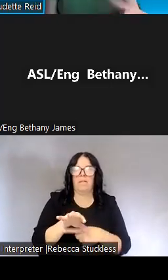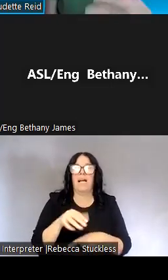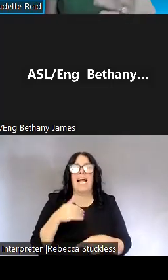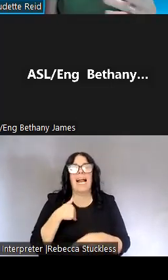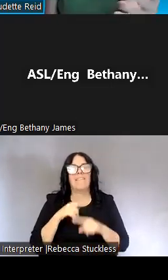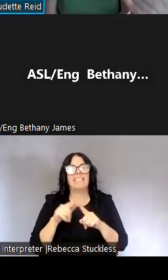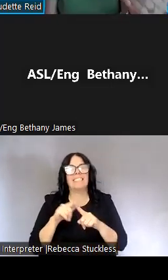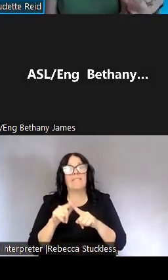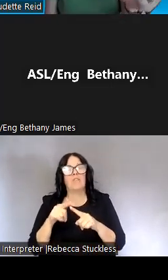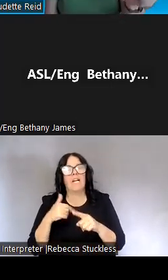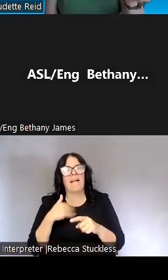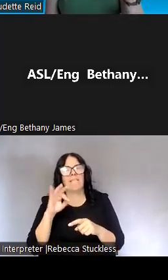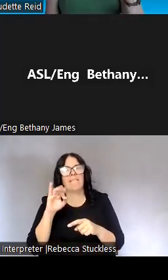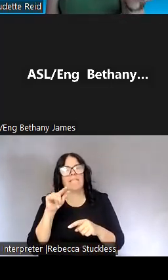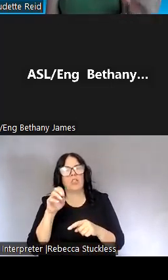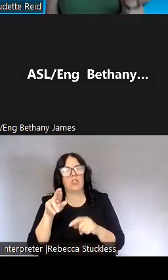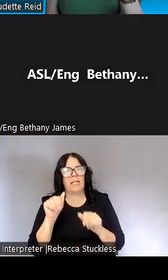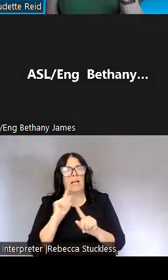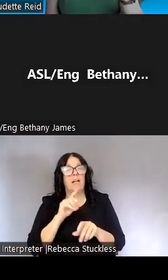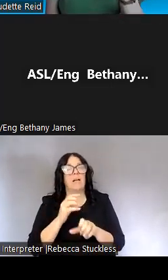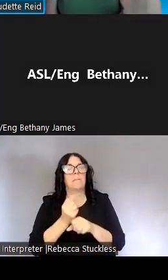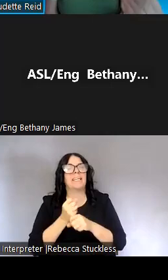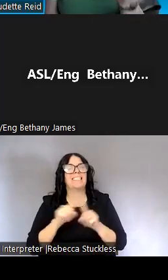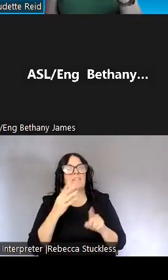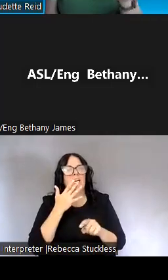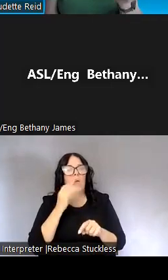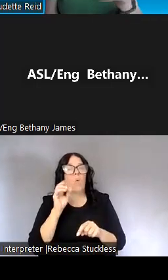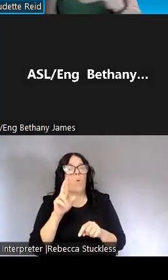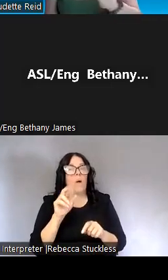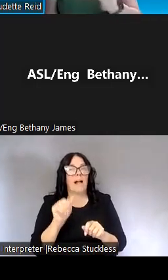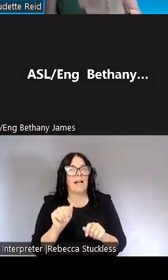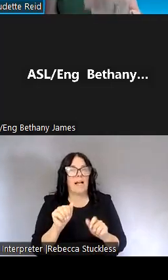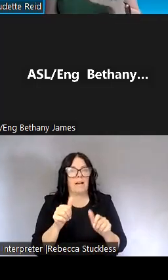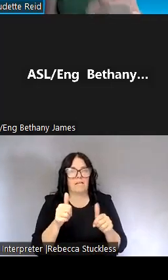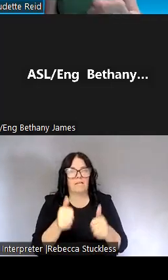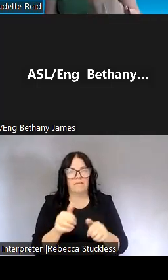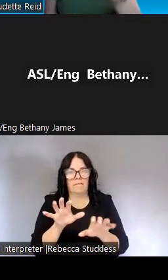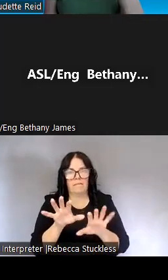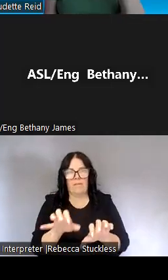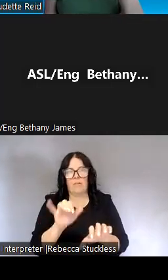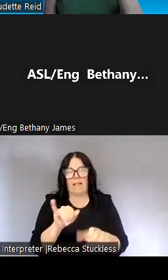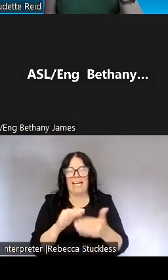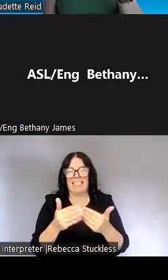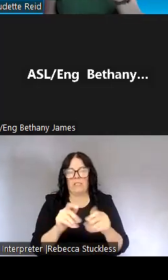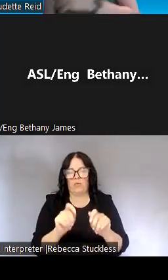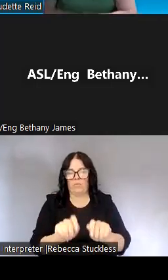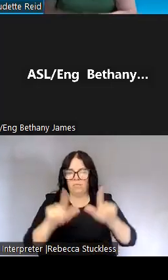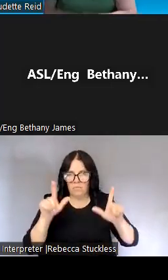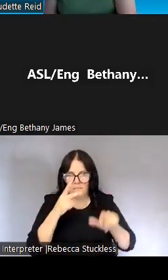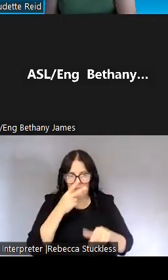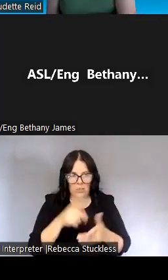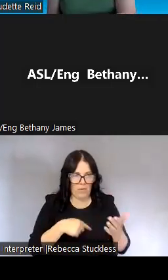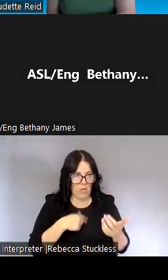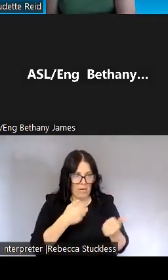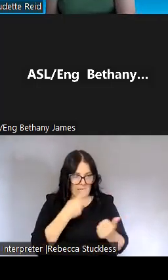different colors or to be able to freeze a frame to get a good close-up of something you're trying to